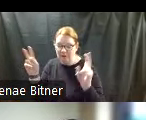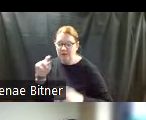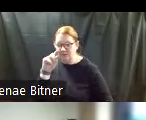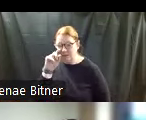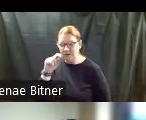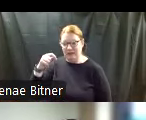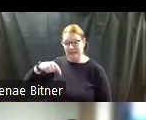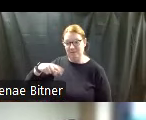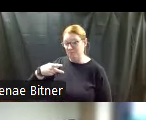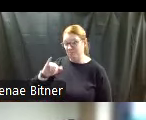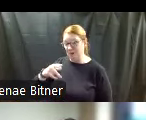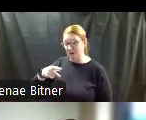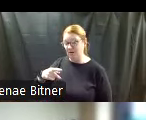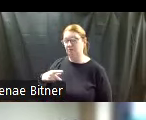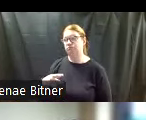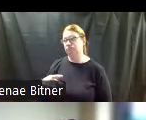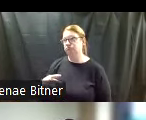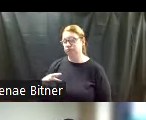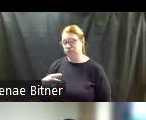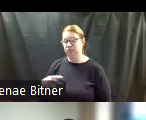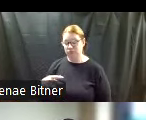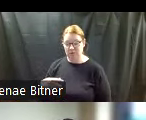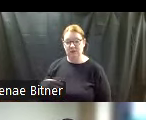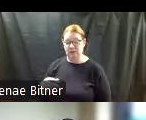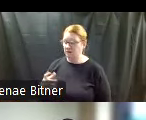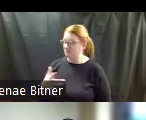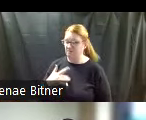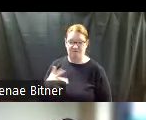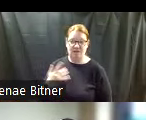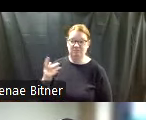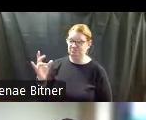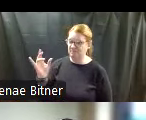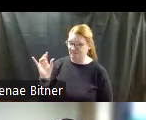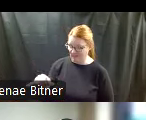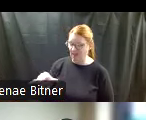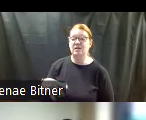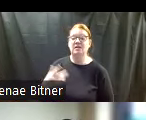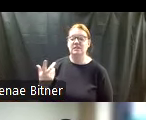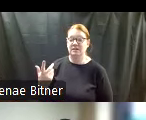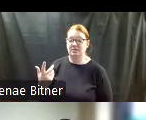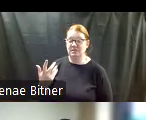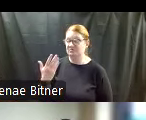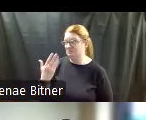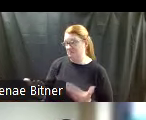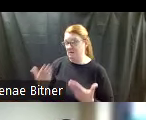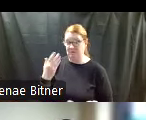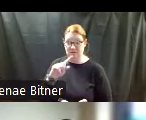this program because I would have questions that I couldn't, that I had that, maybe didn't even concern the